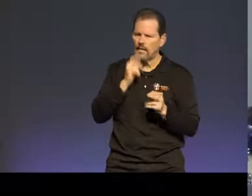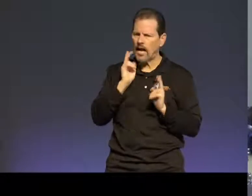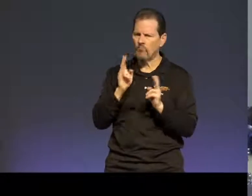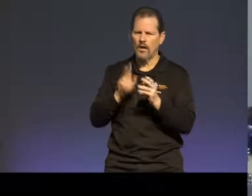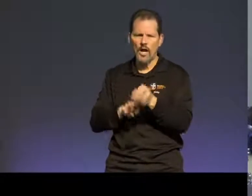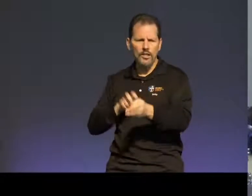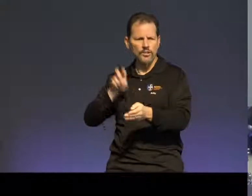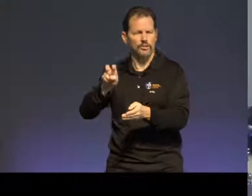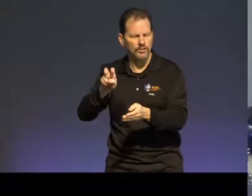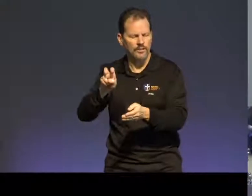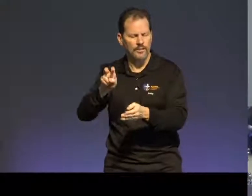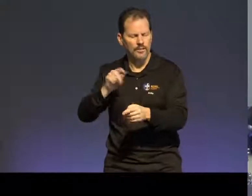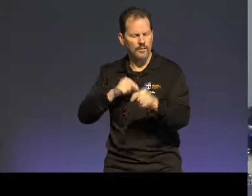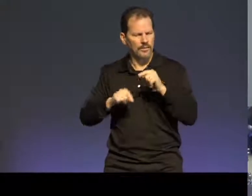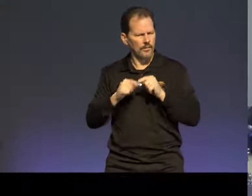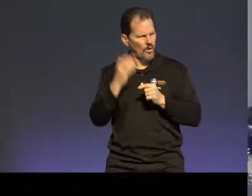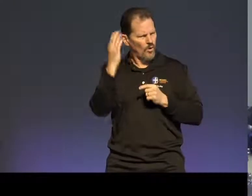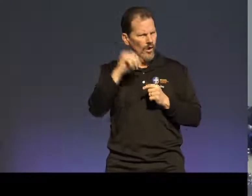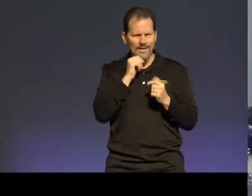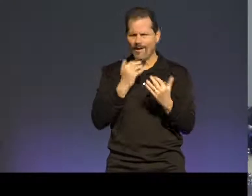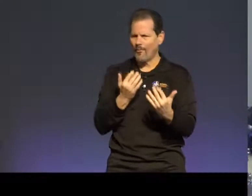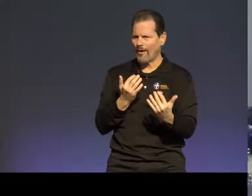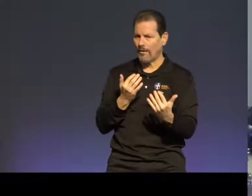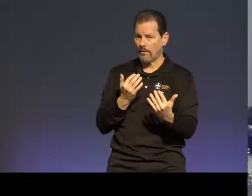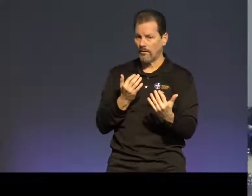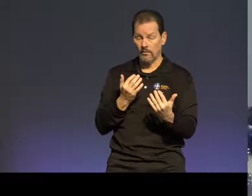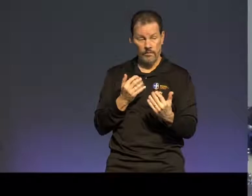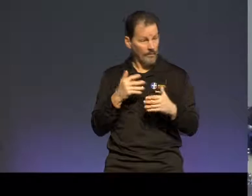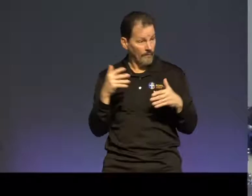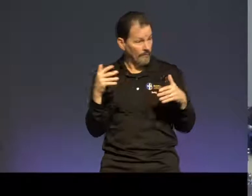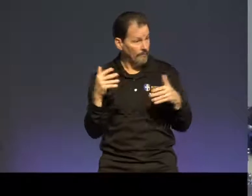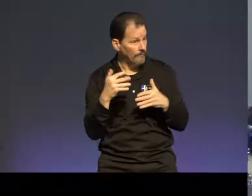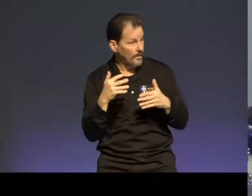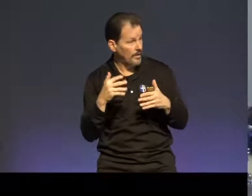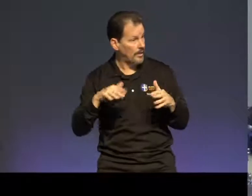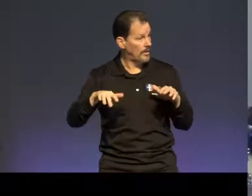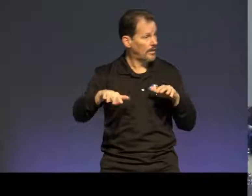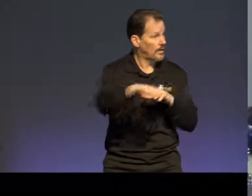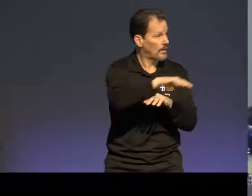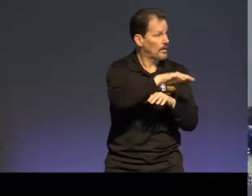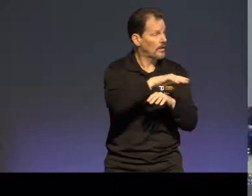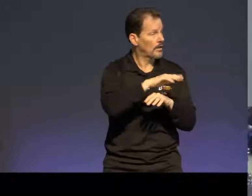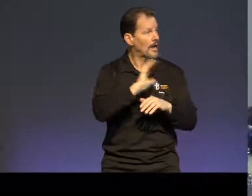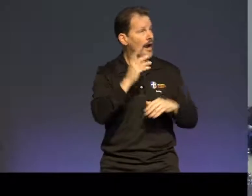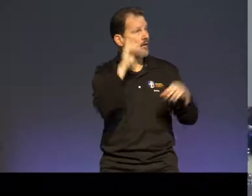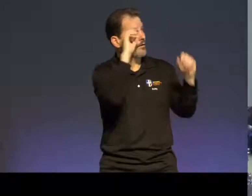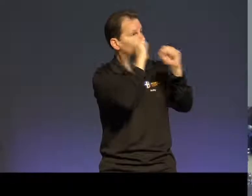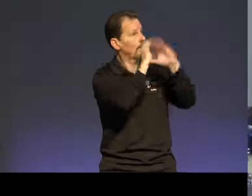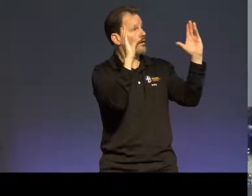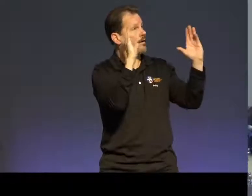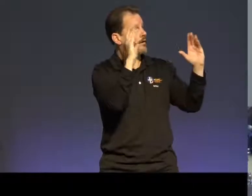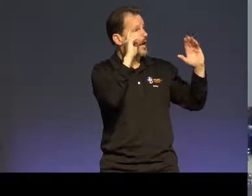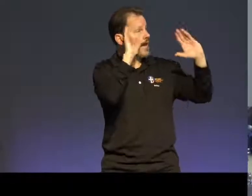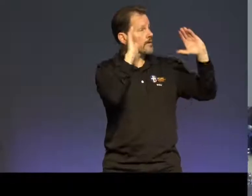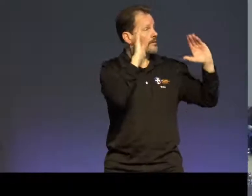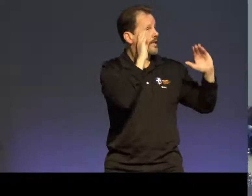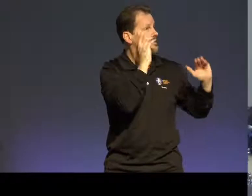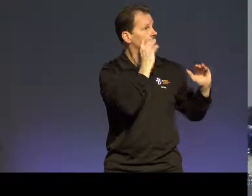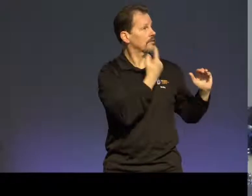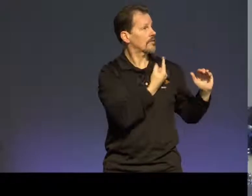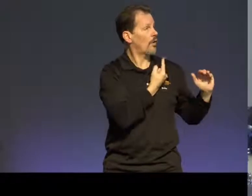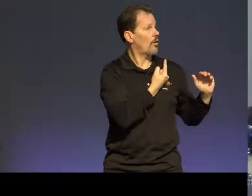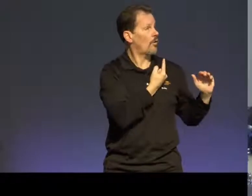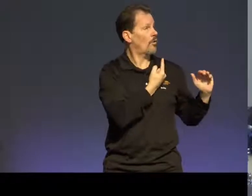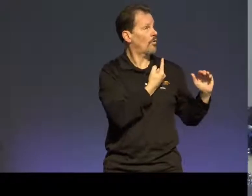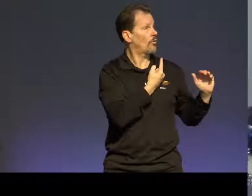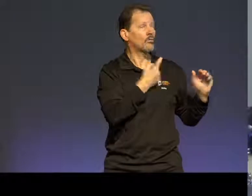Is it the fear of the circumstances around us? Is it the expectation that we have for ourselves? Is it that we're just so used to